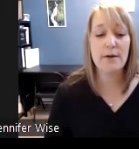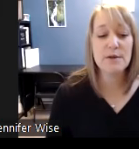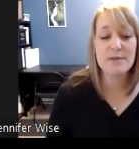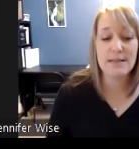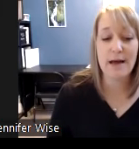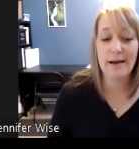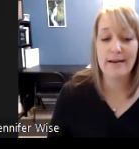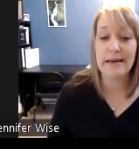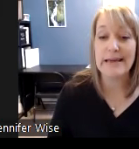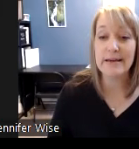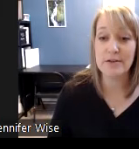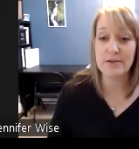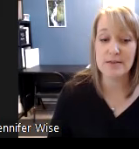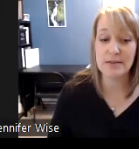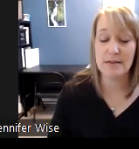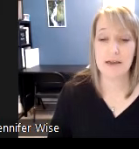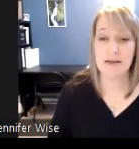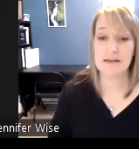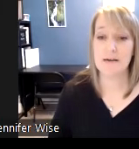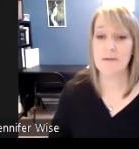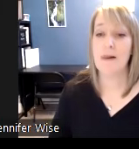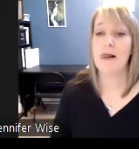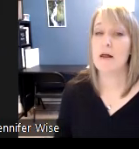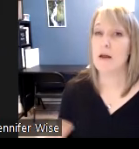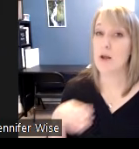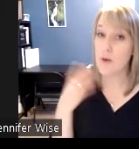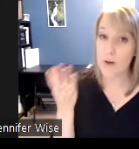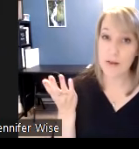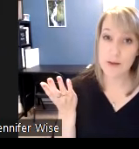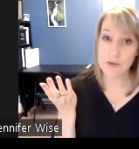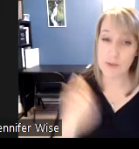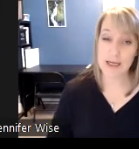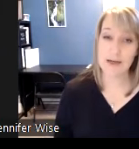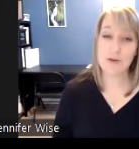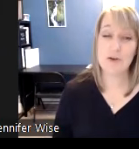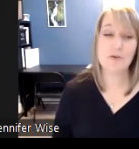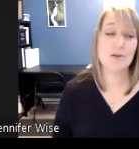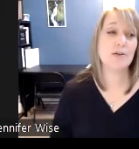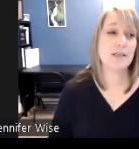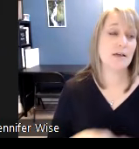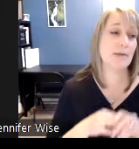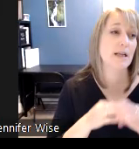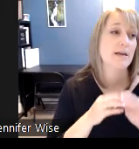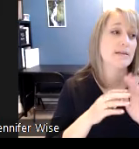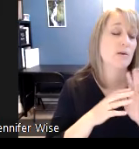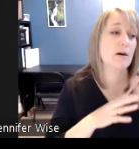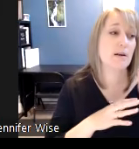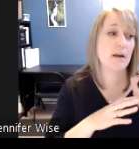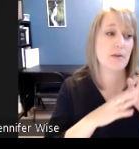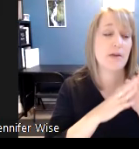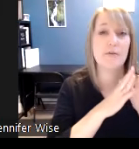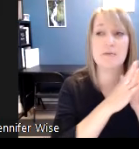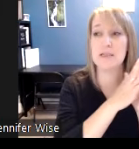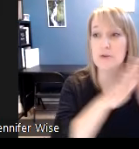So, how do you sign years in ASL? You know all the numbers by now. You learned in ASL